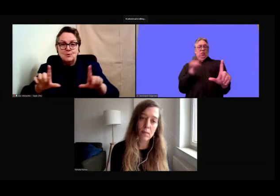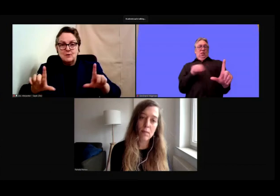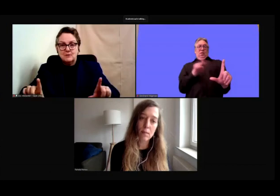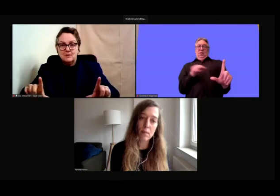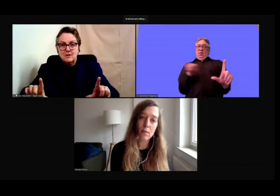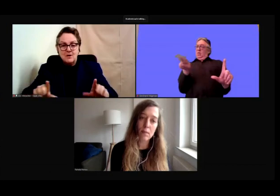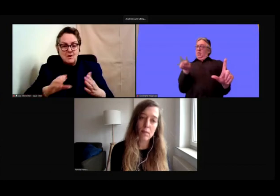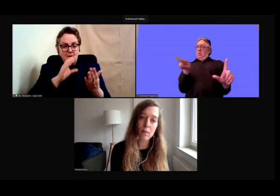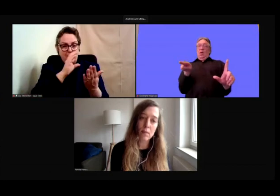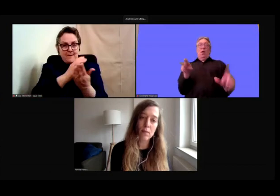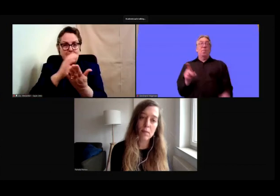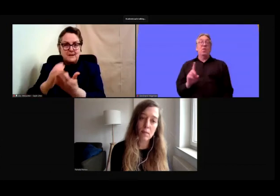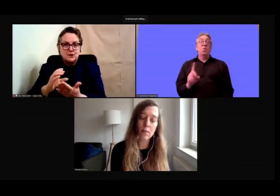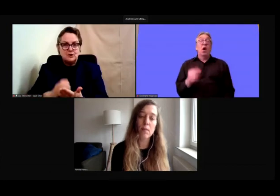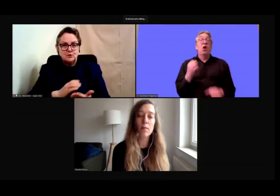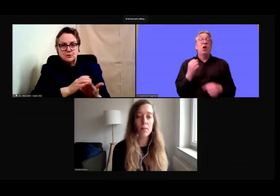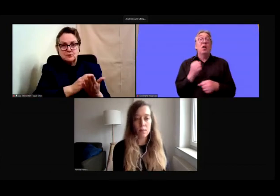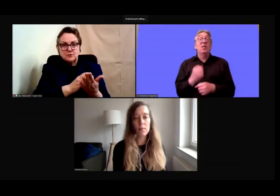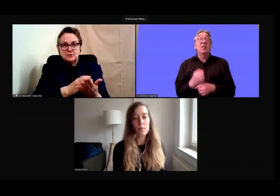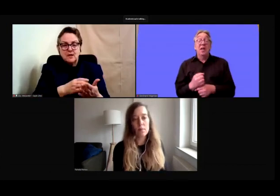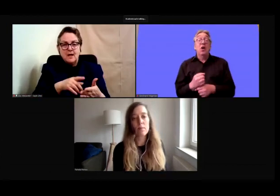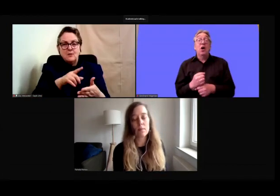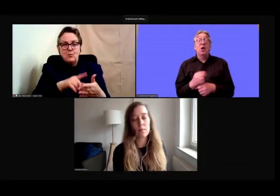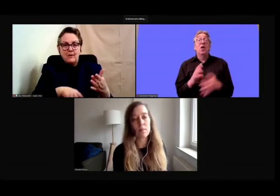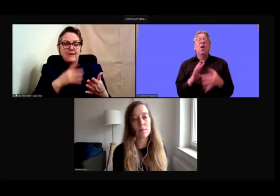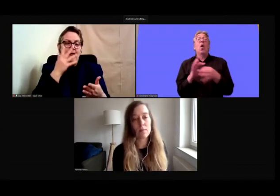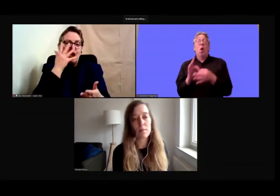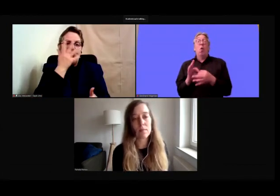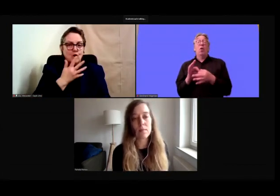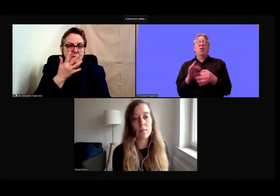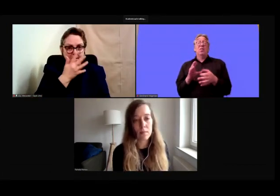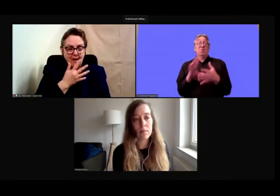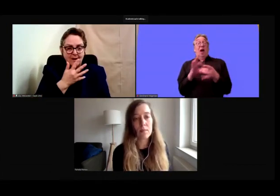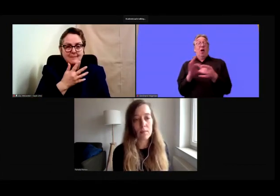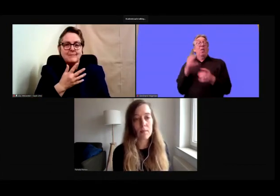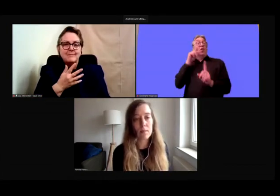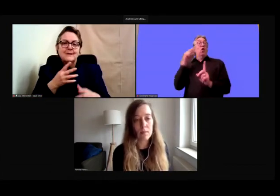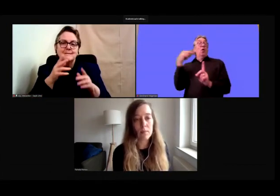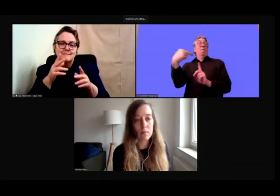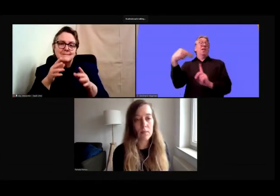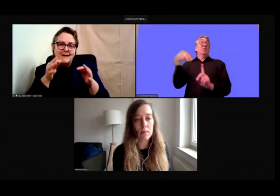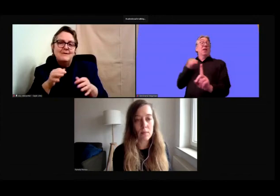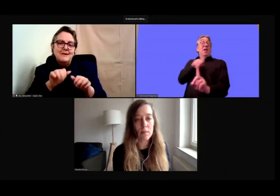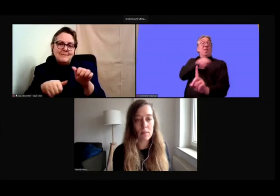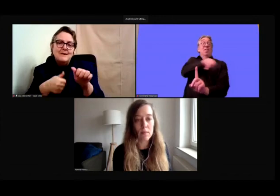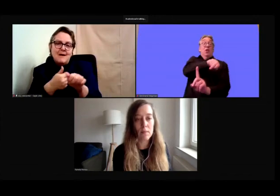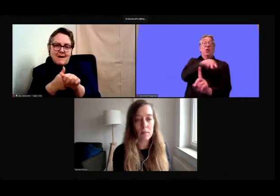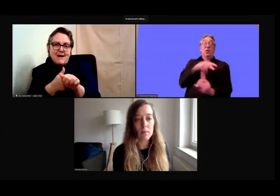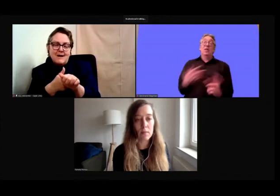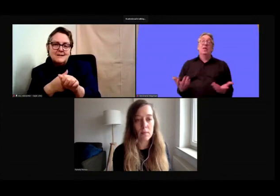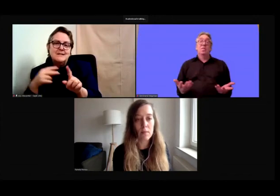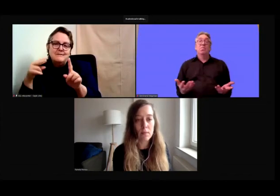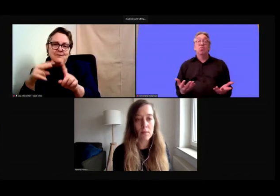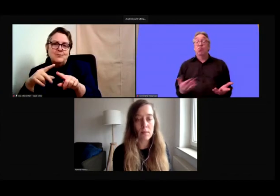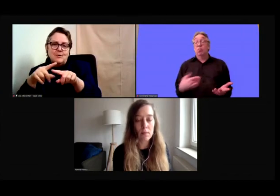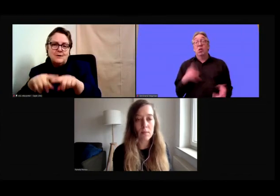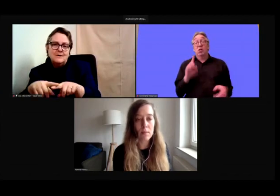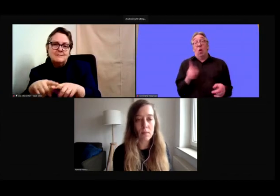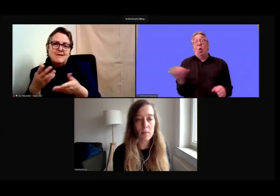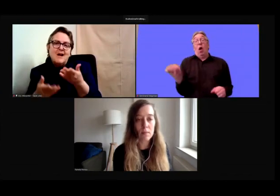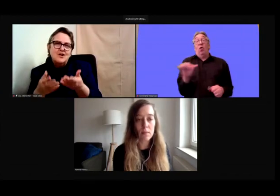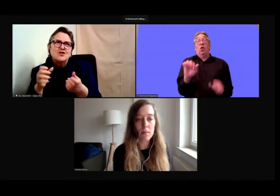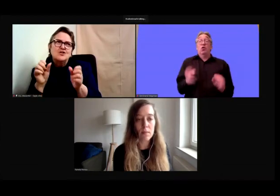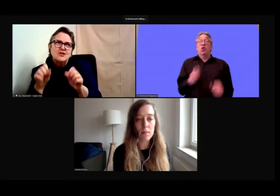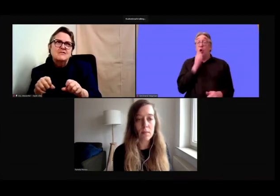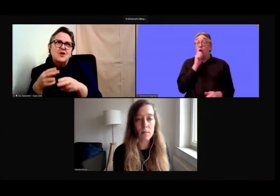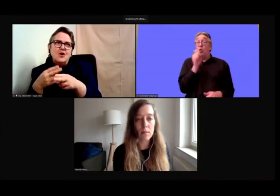driven by the viewpoint dependency. Mm-hmm. So I could have maybe also called it viewpoint